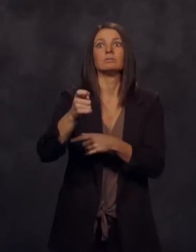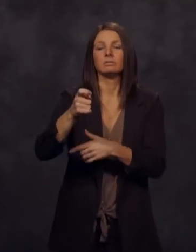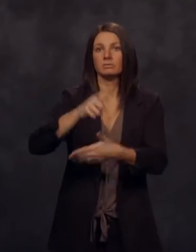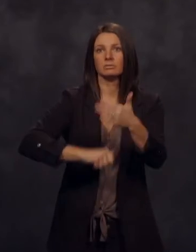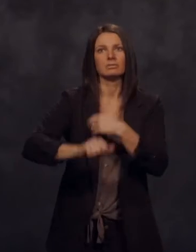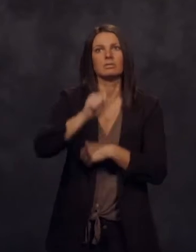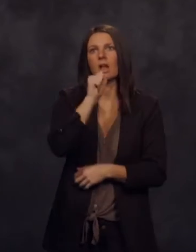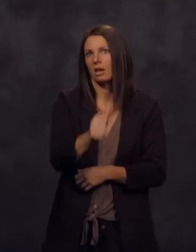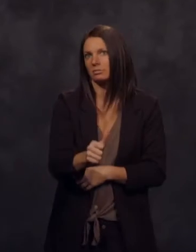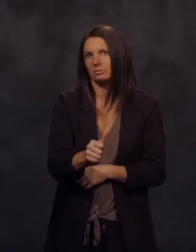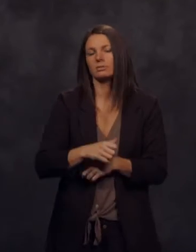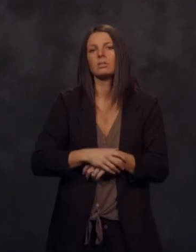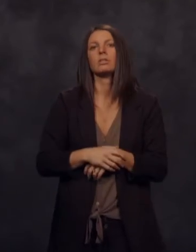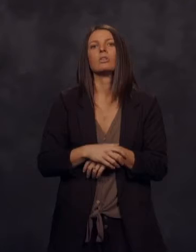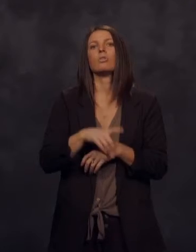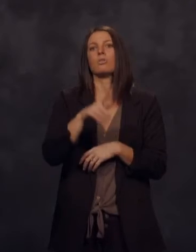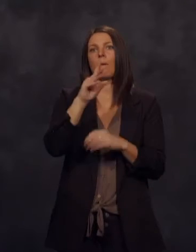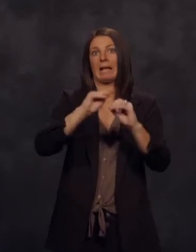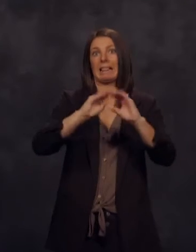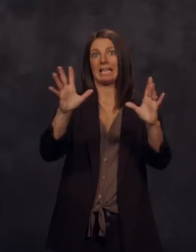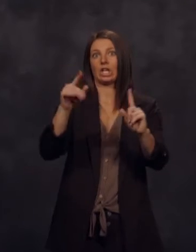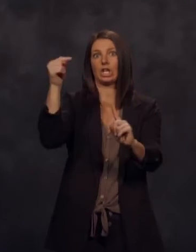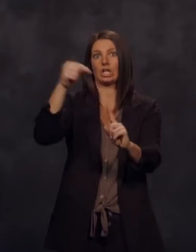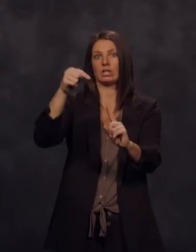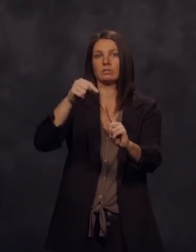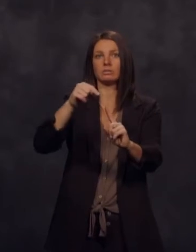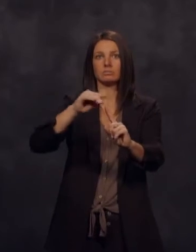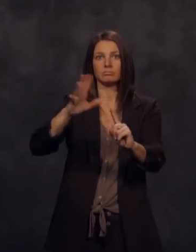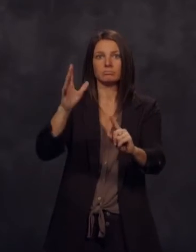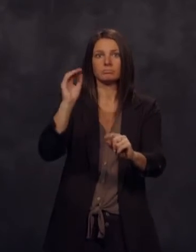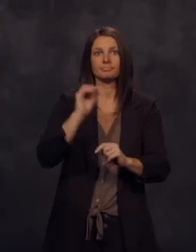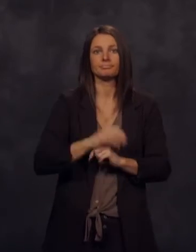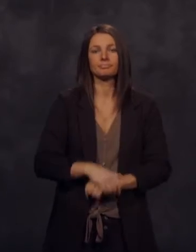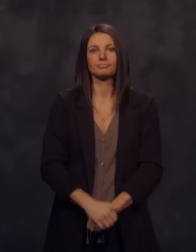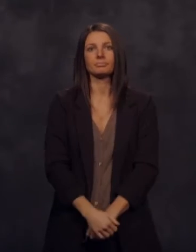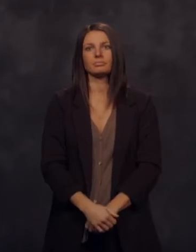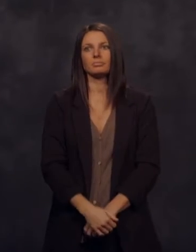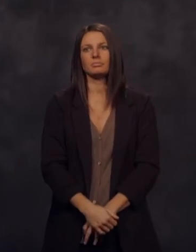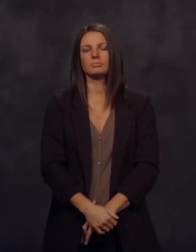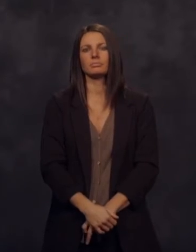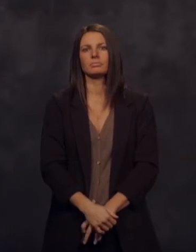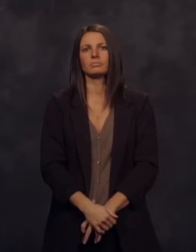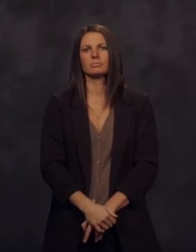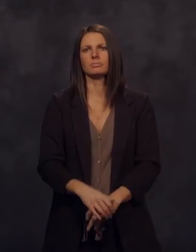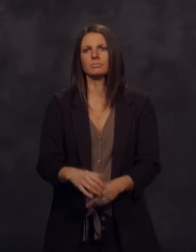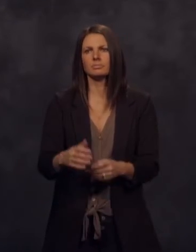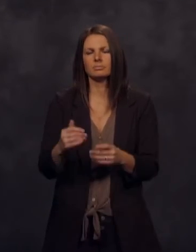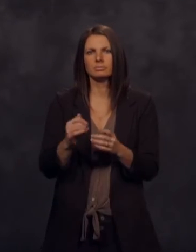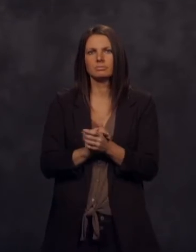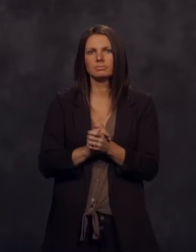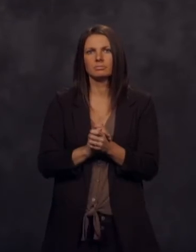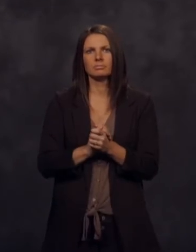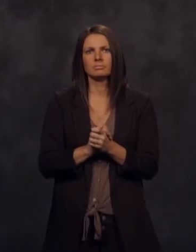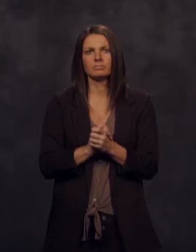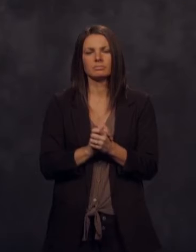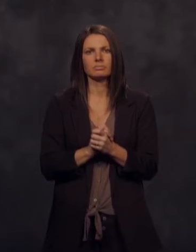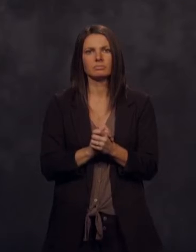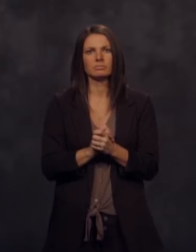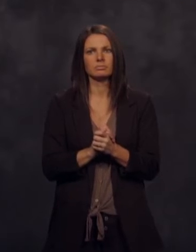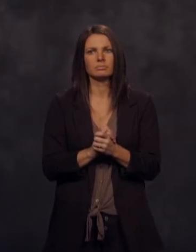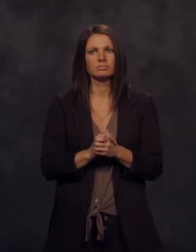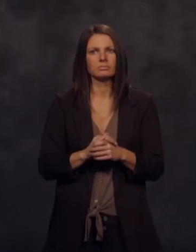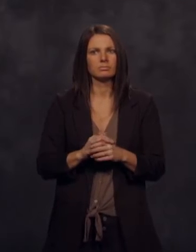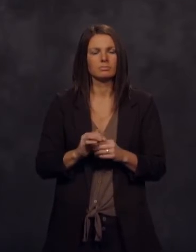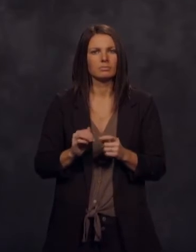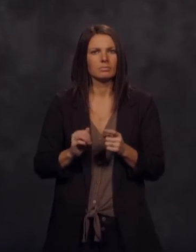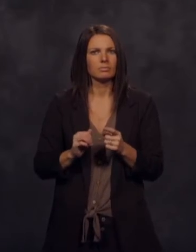at revenue, this is very clear. Yeah, Jan? I have a couple questions here. Does